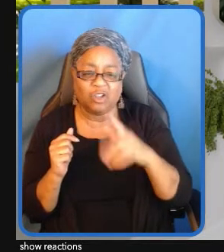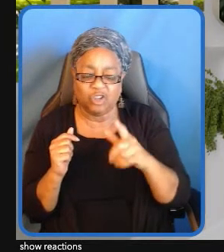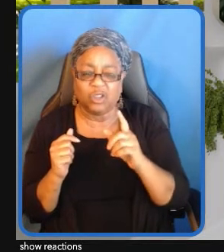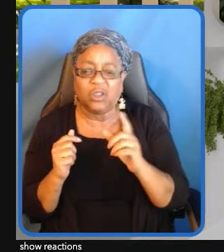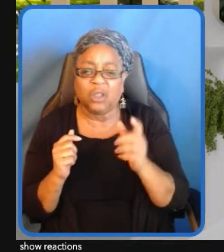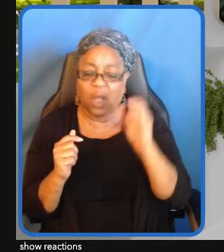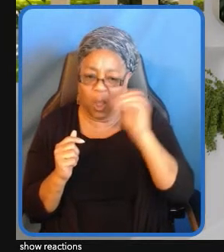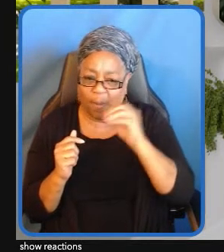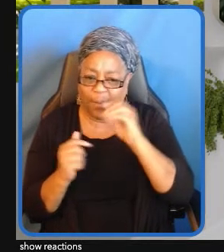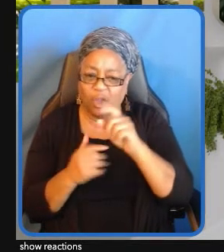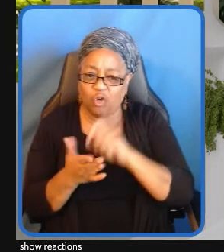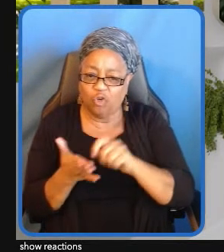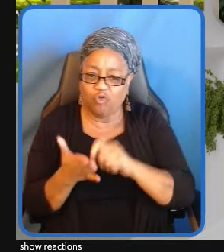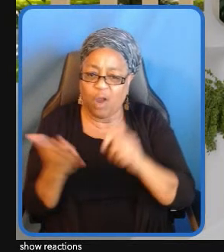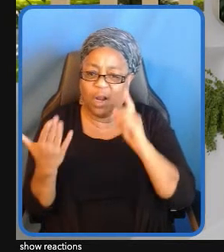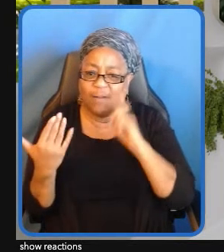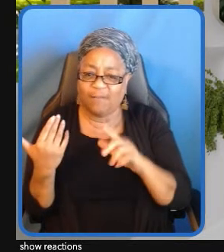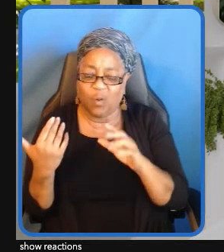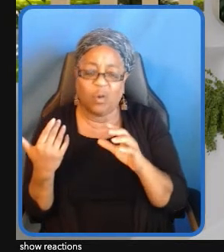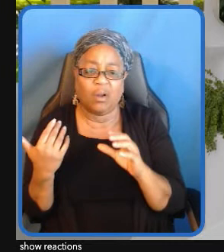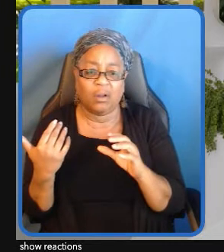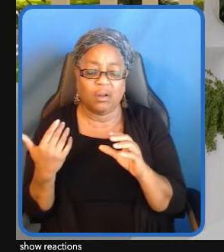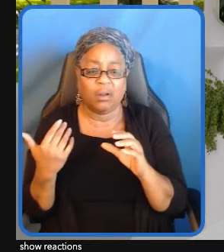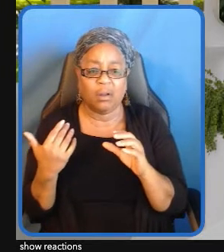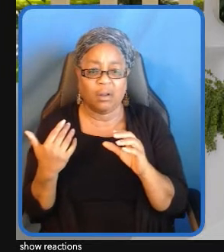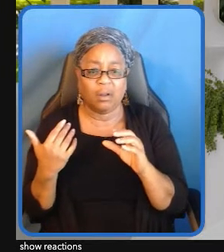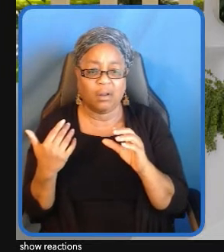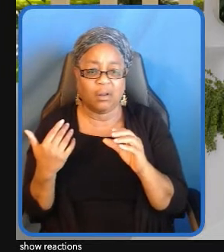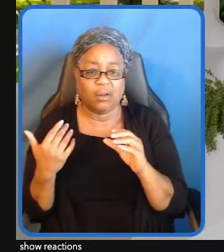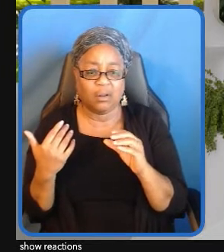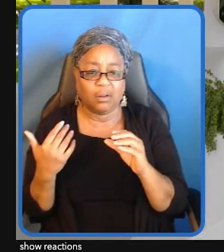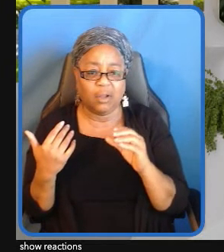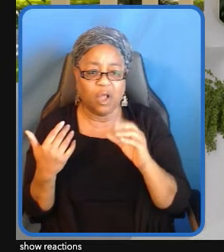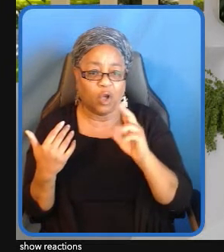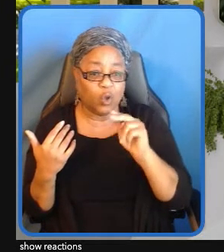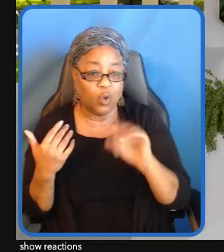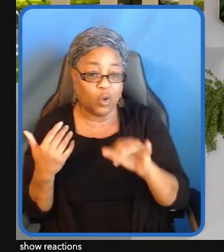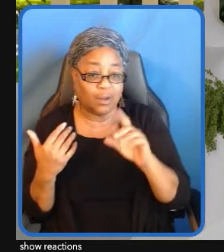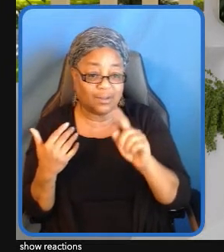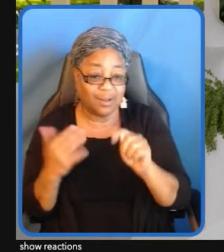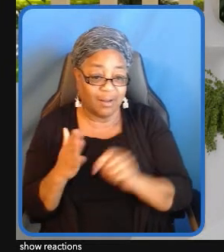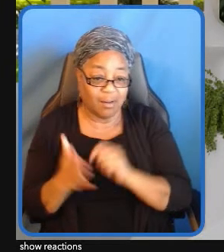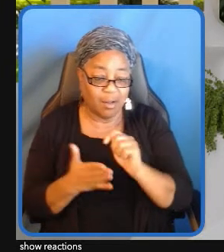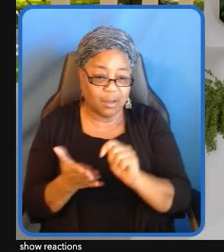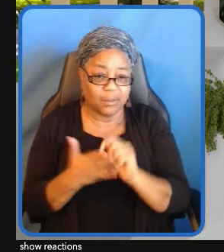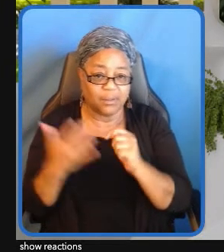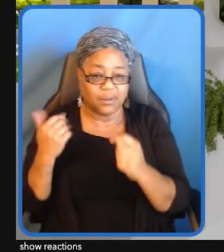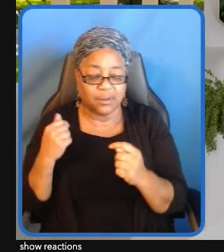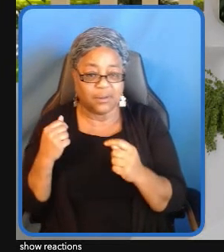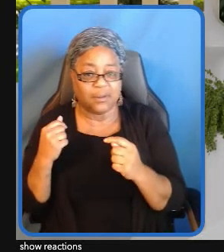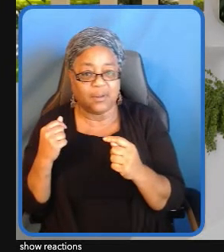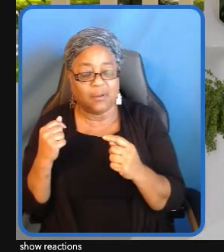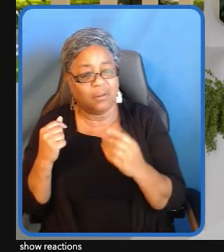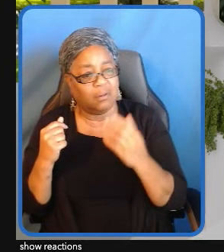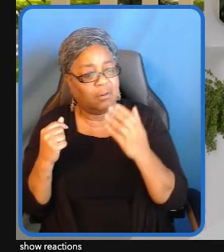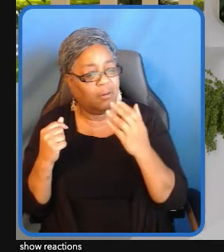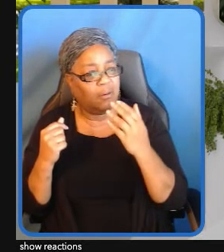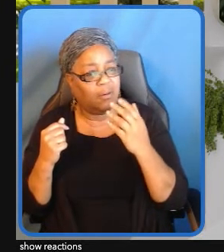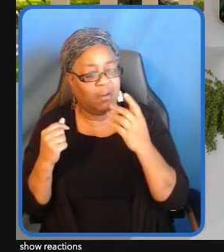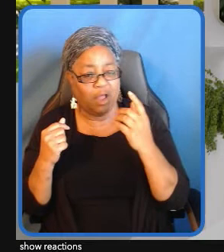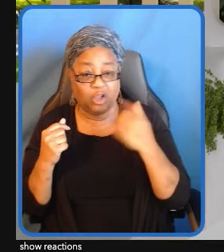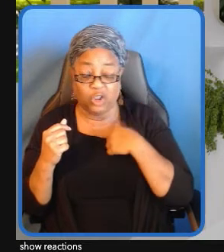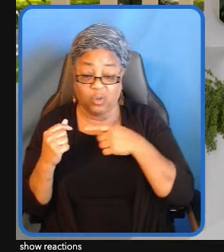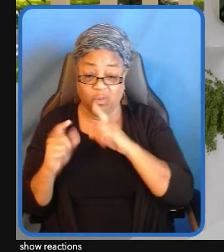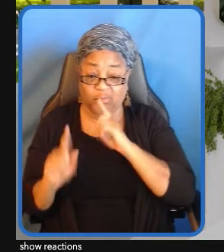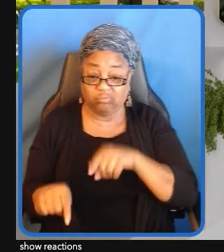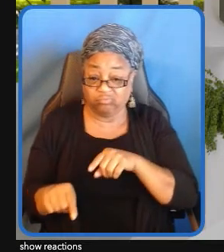just why are our DEI outcomes so bad? I mean, how is it tech can put a man on the moon, but we can't hire women into tech orgs, or